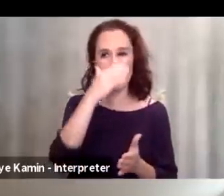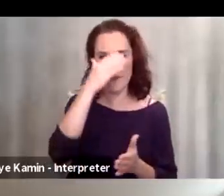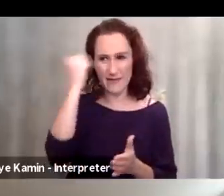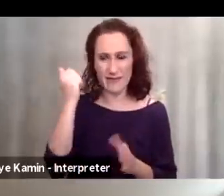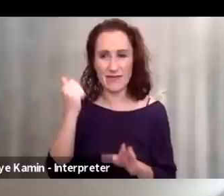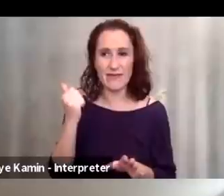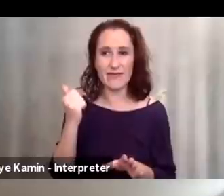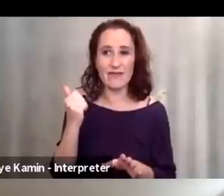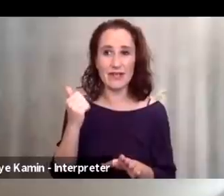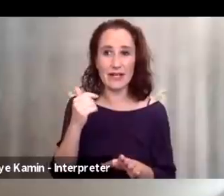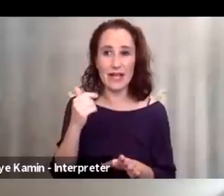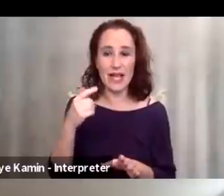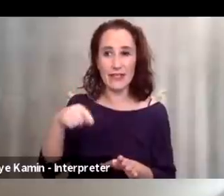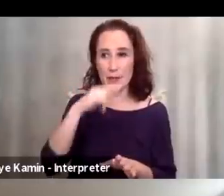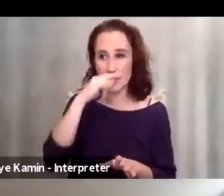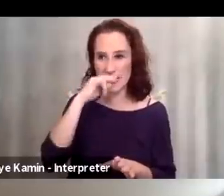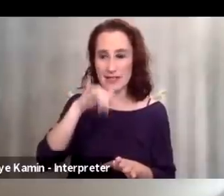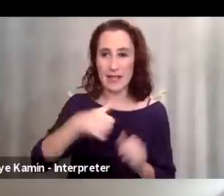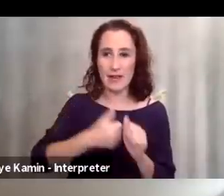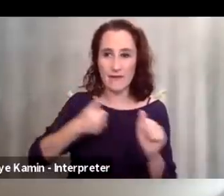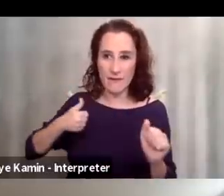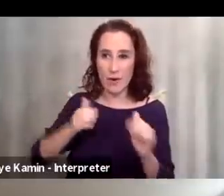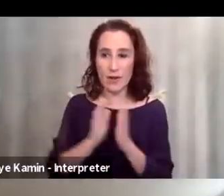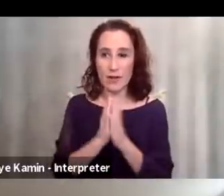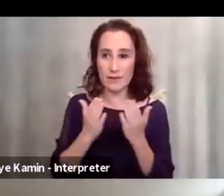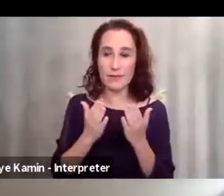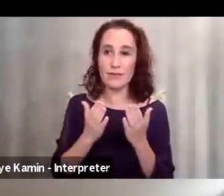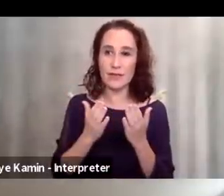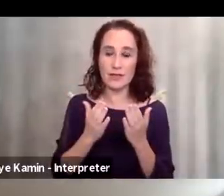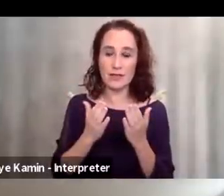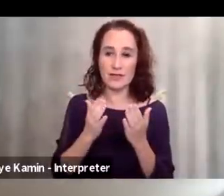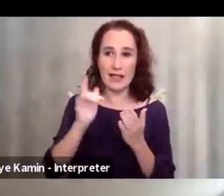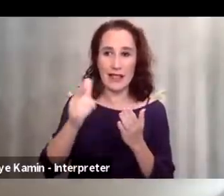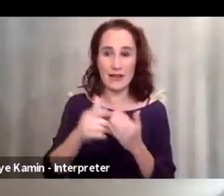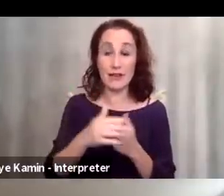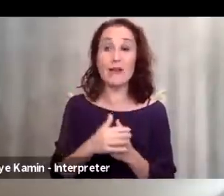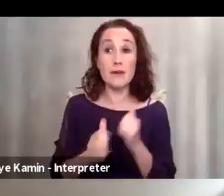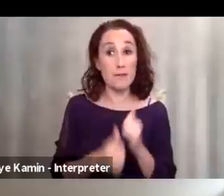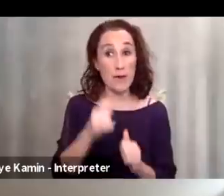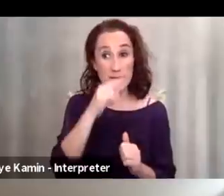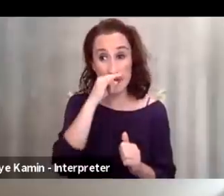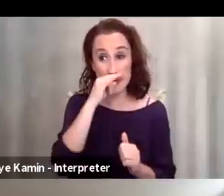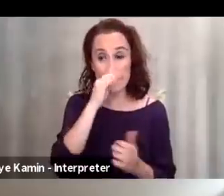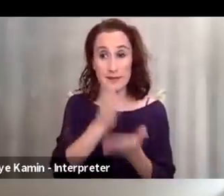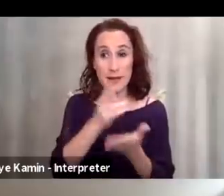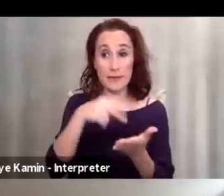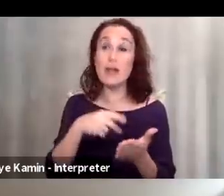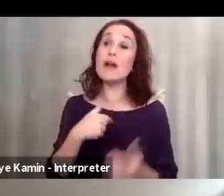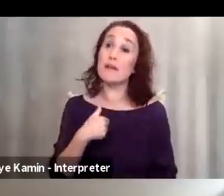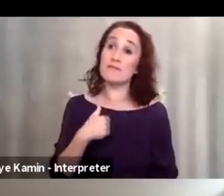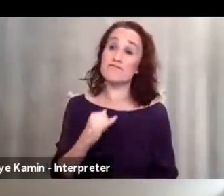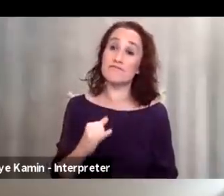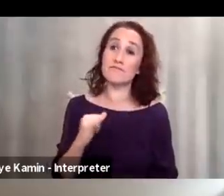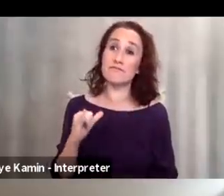away from books, which is most of the kids. And I was one of those kids. When I was